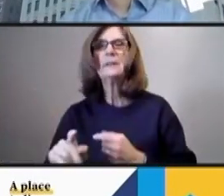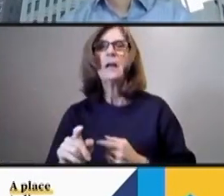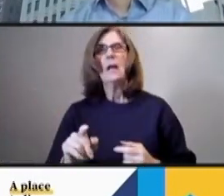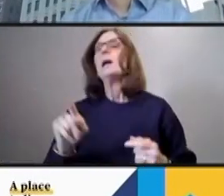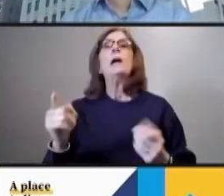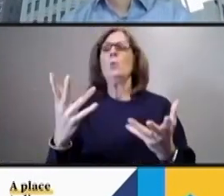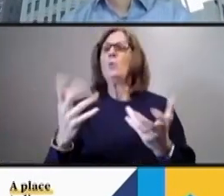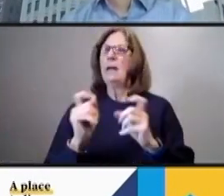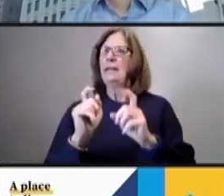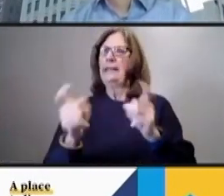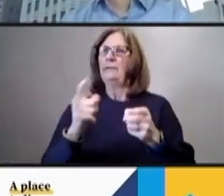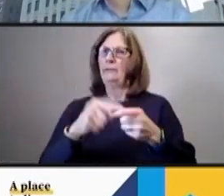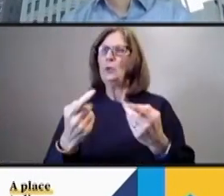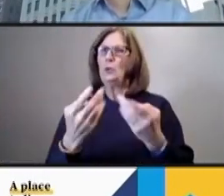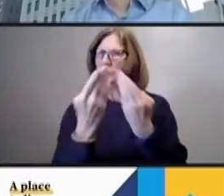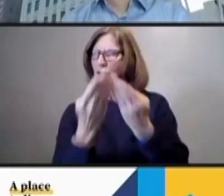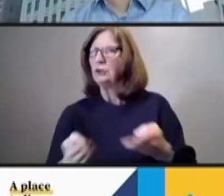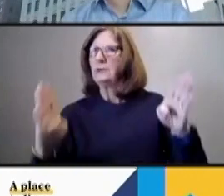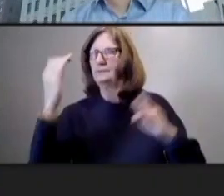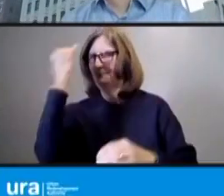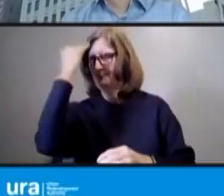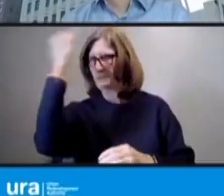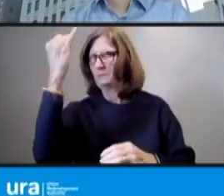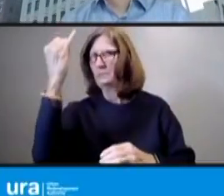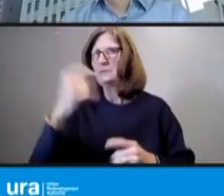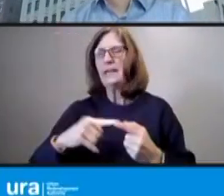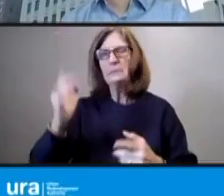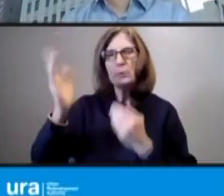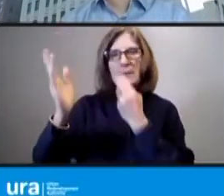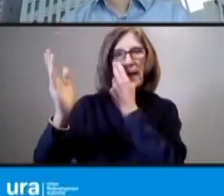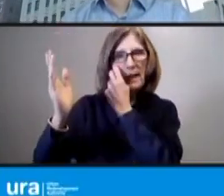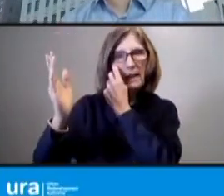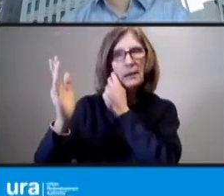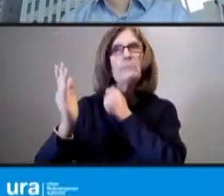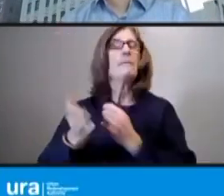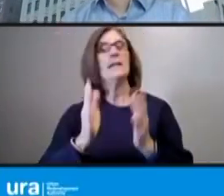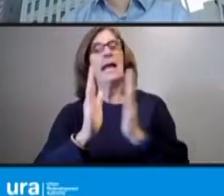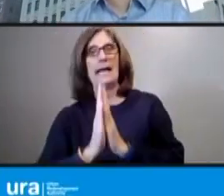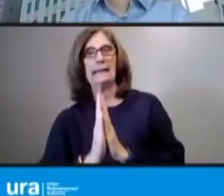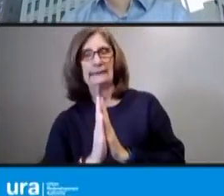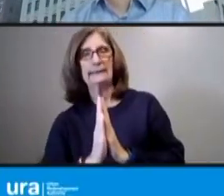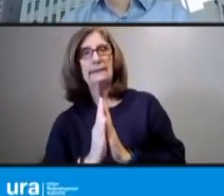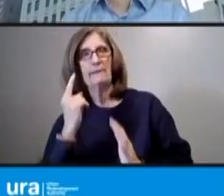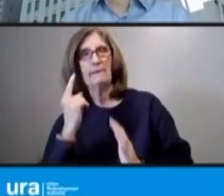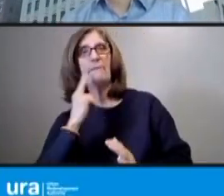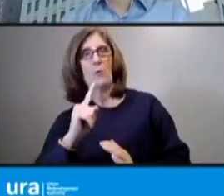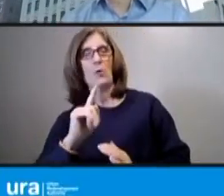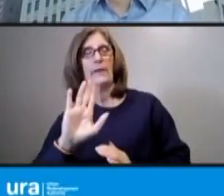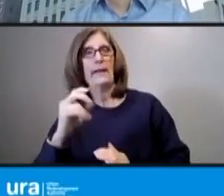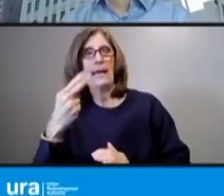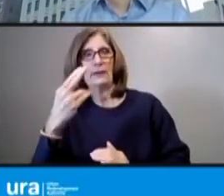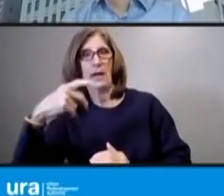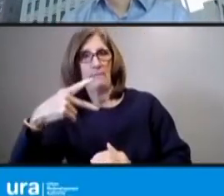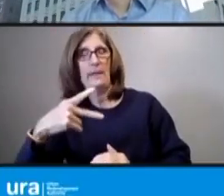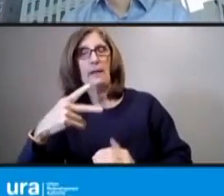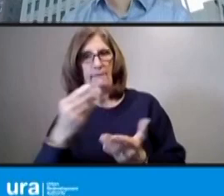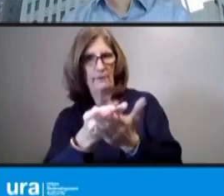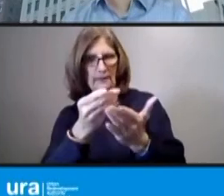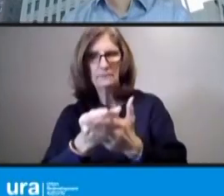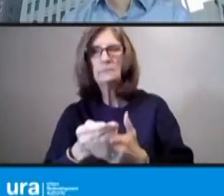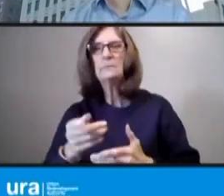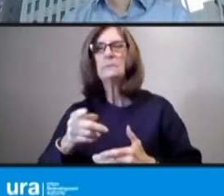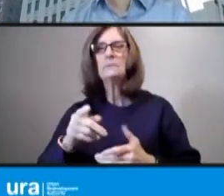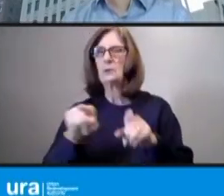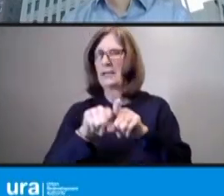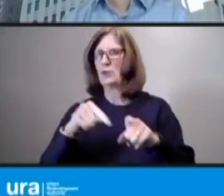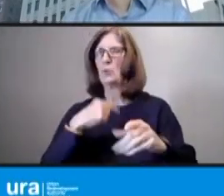broad overview and also present kind of an ask for the Housing Opportunity Fund, HSP funds, as we move into this